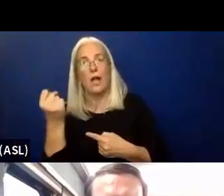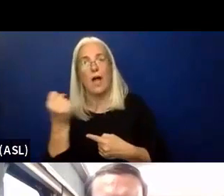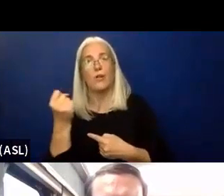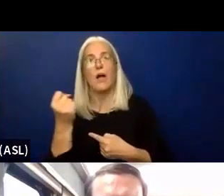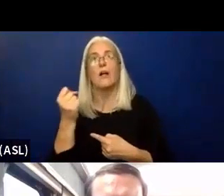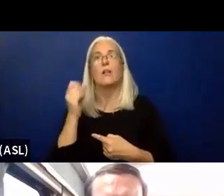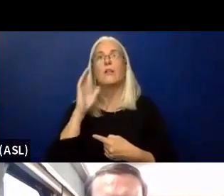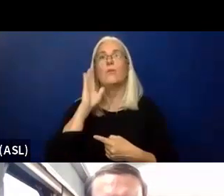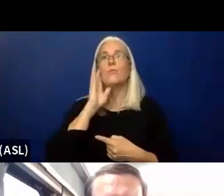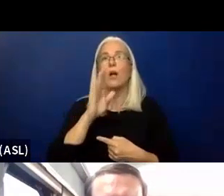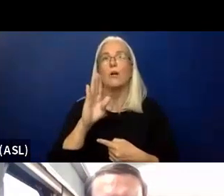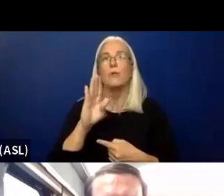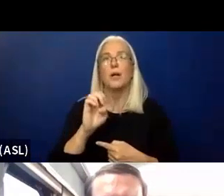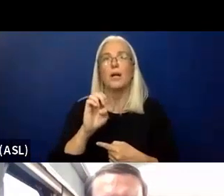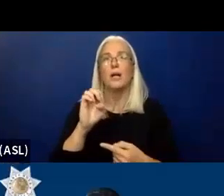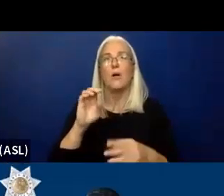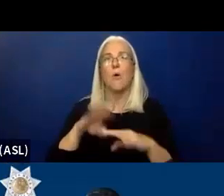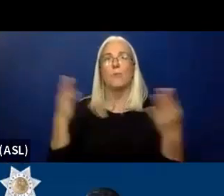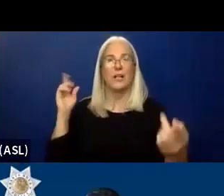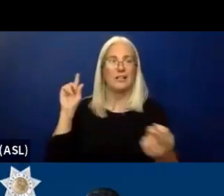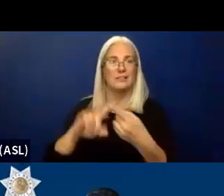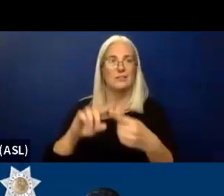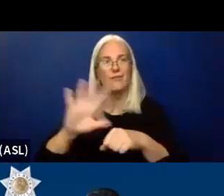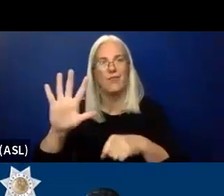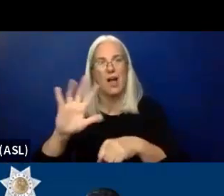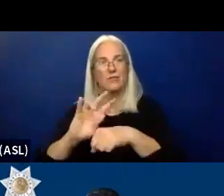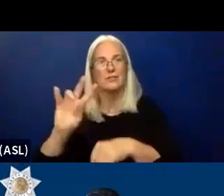5 or 7. But we...